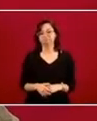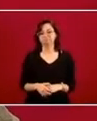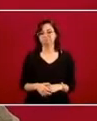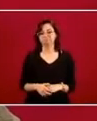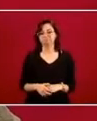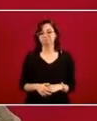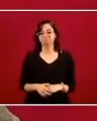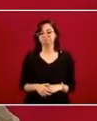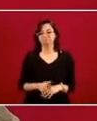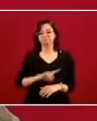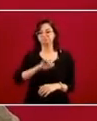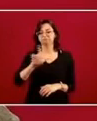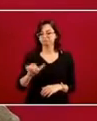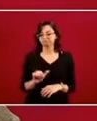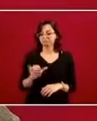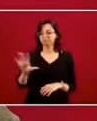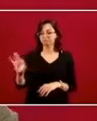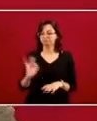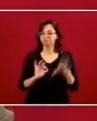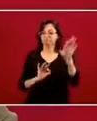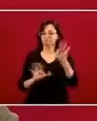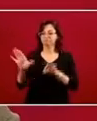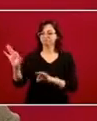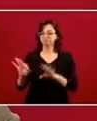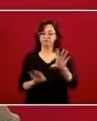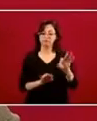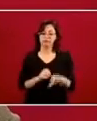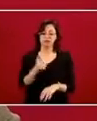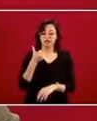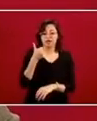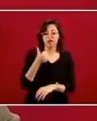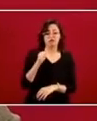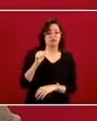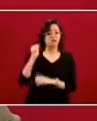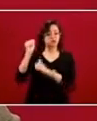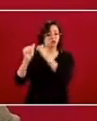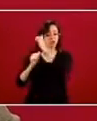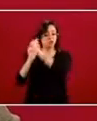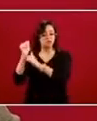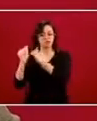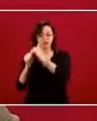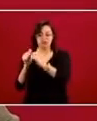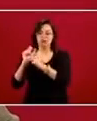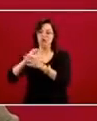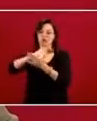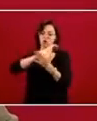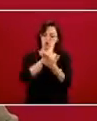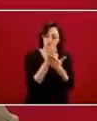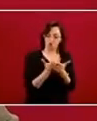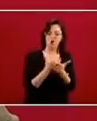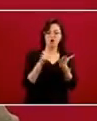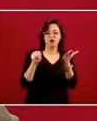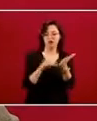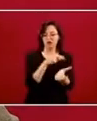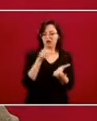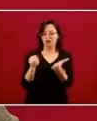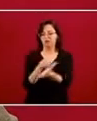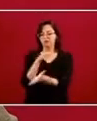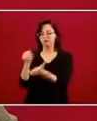and the selection process will begin as well. April the 6th we will begin hiring formally.